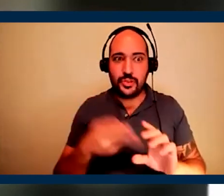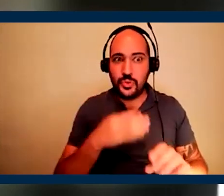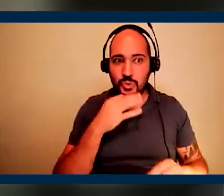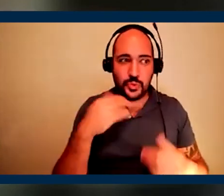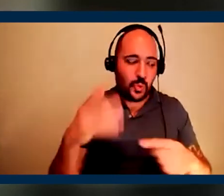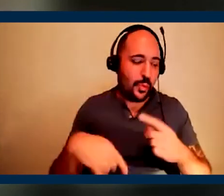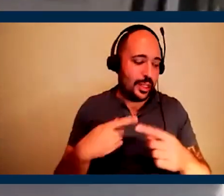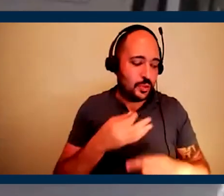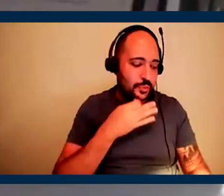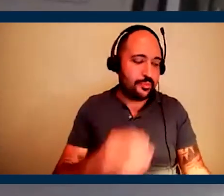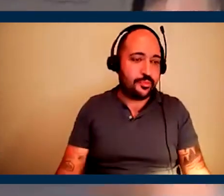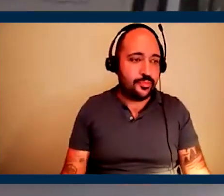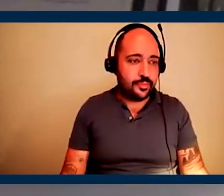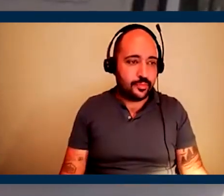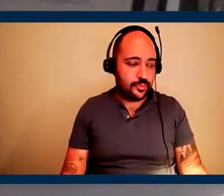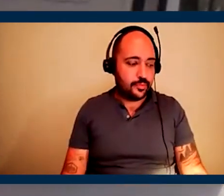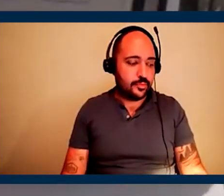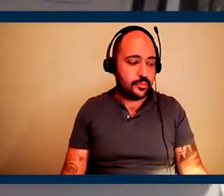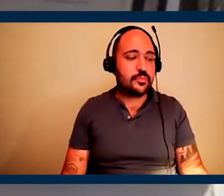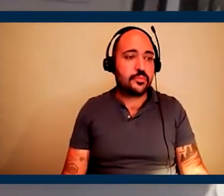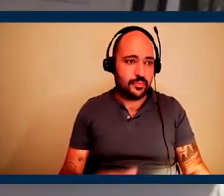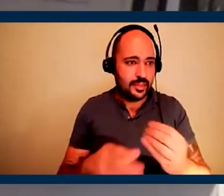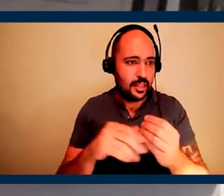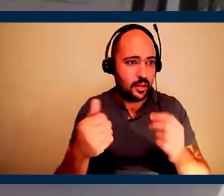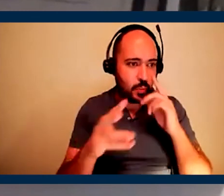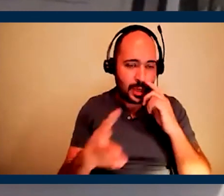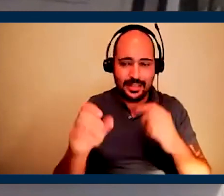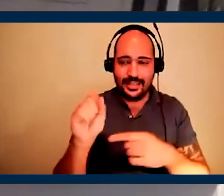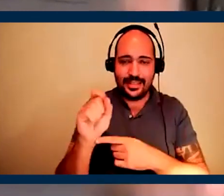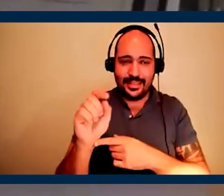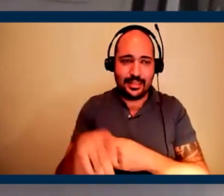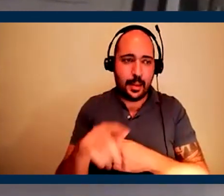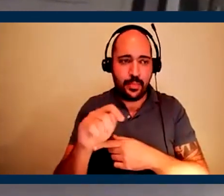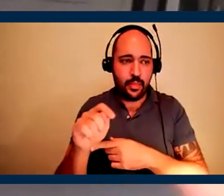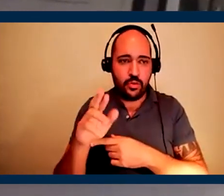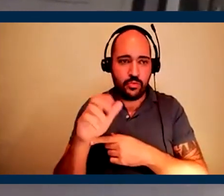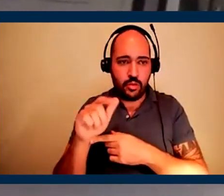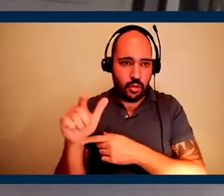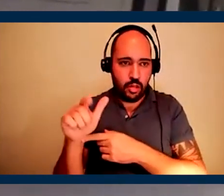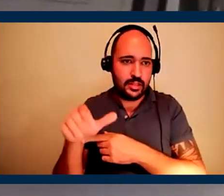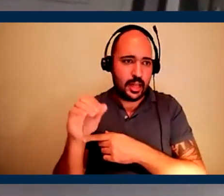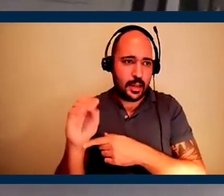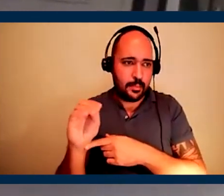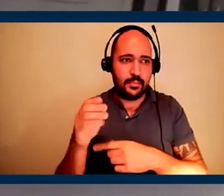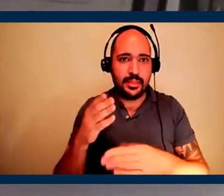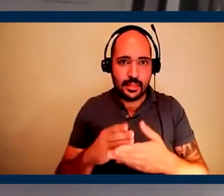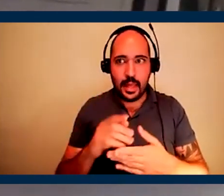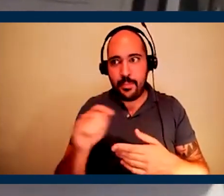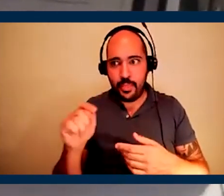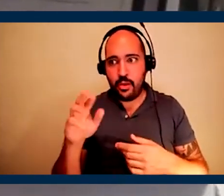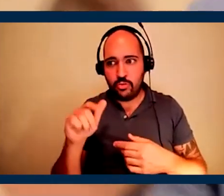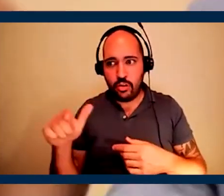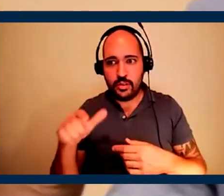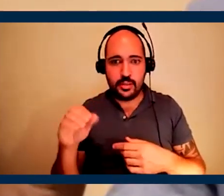coming. And I'm at another website, stoptherecall.com. Yes. Stoptherecall.com.